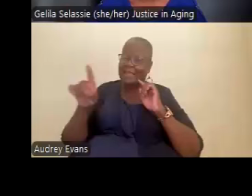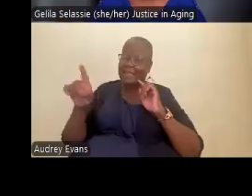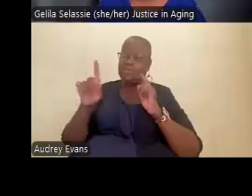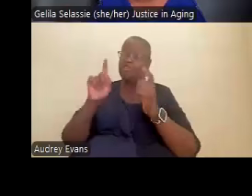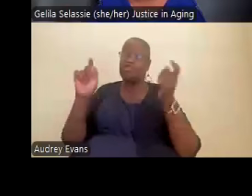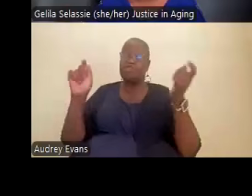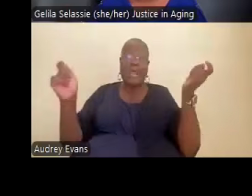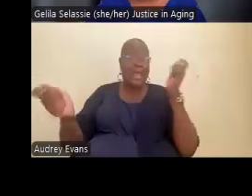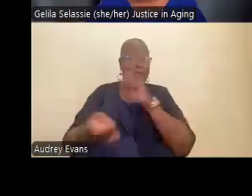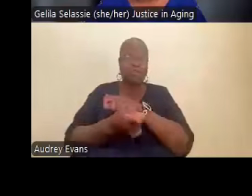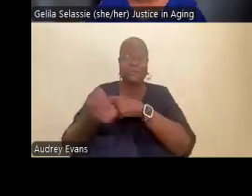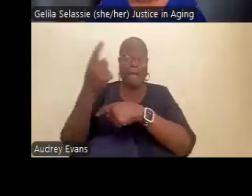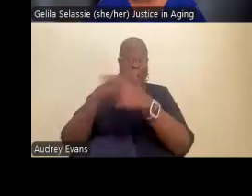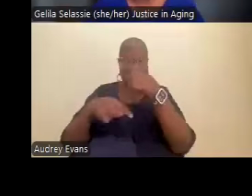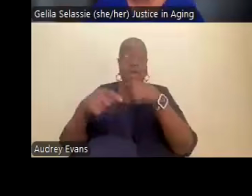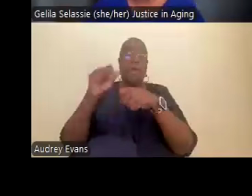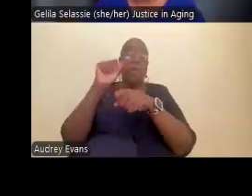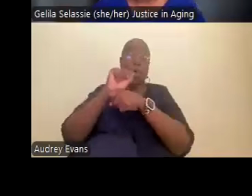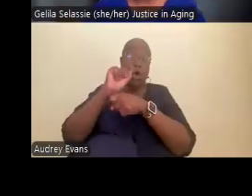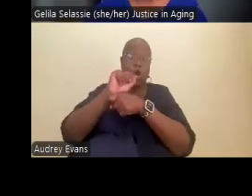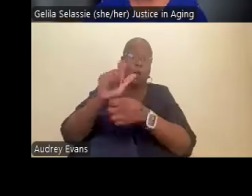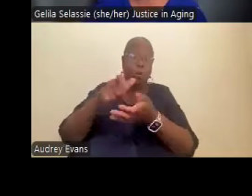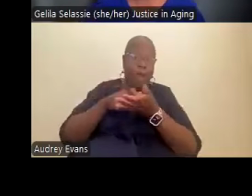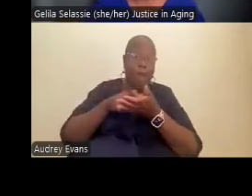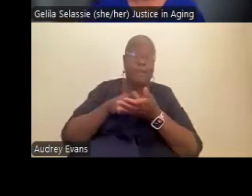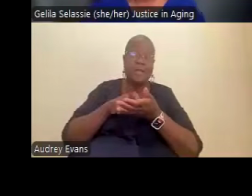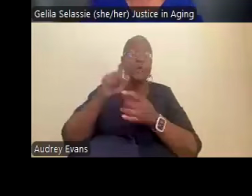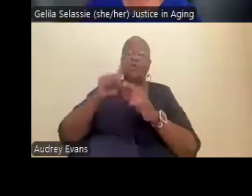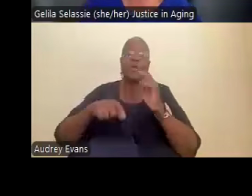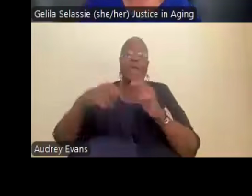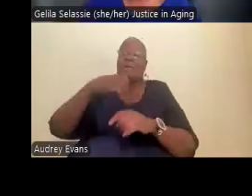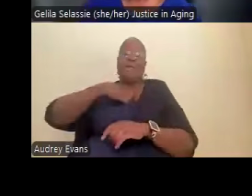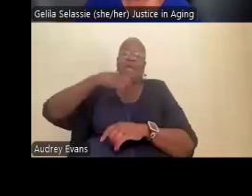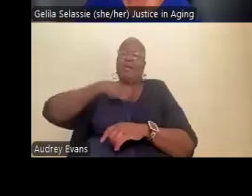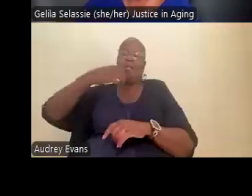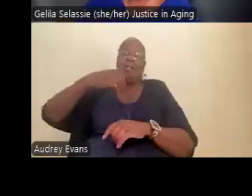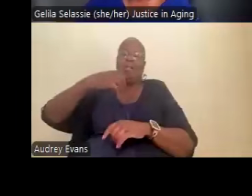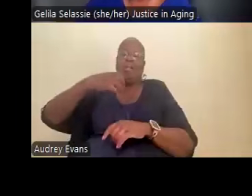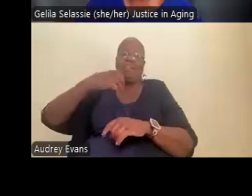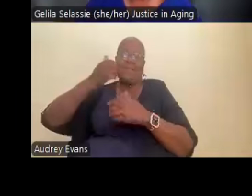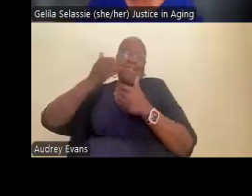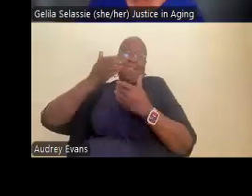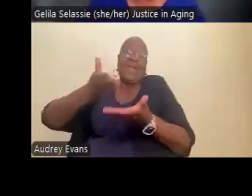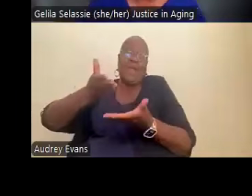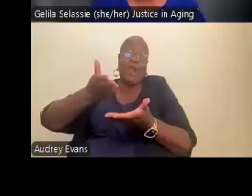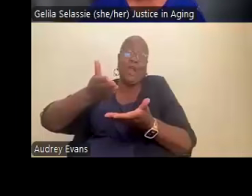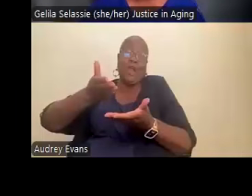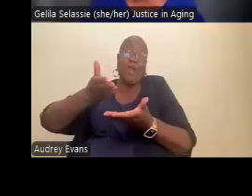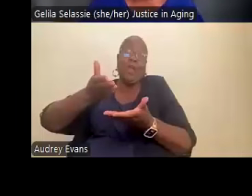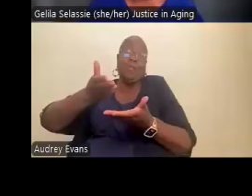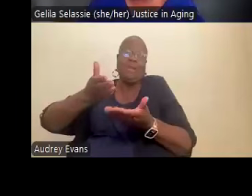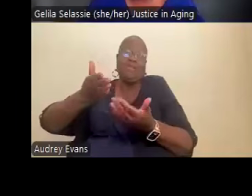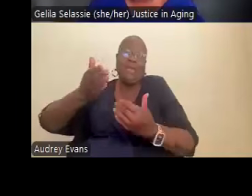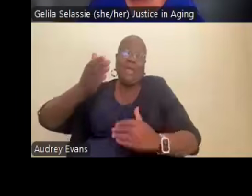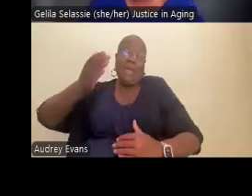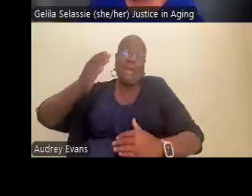that we discussed, like Medicaid work requirements. You can't appeal the existence of the work requirements, but if somebody met the rules and